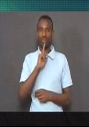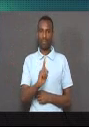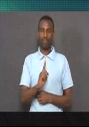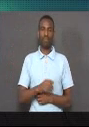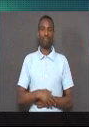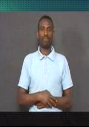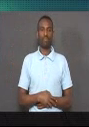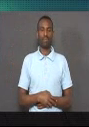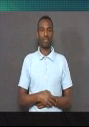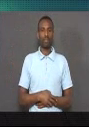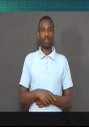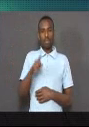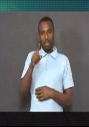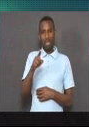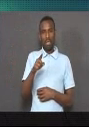1.2 times